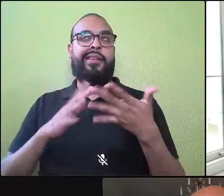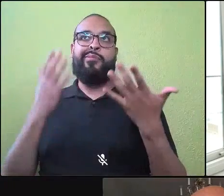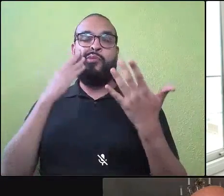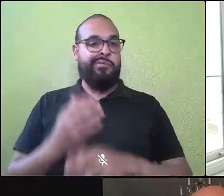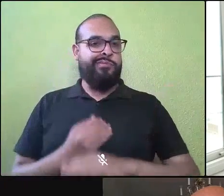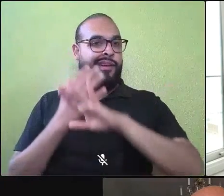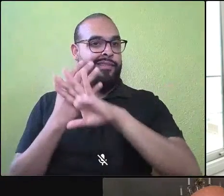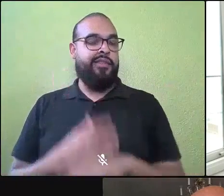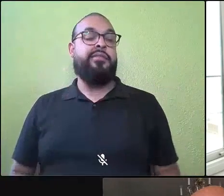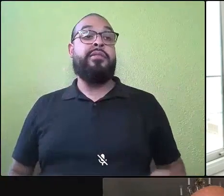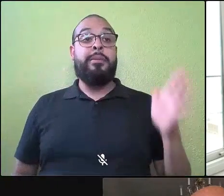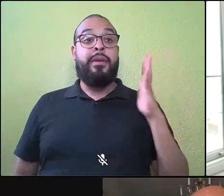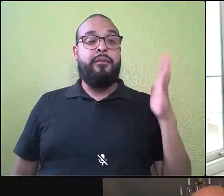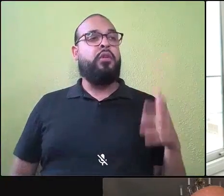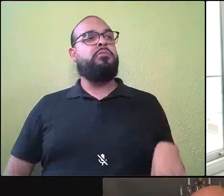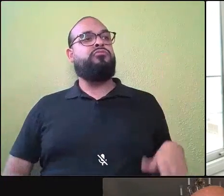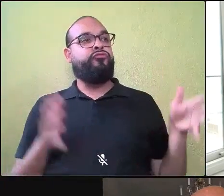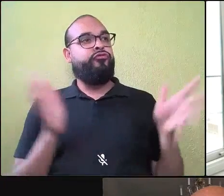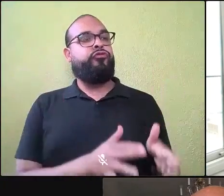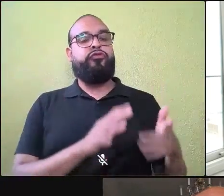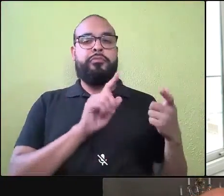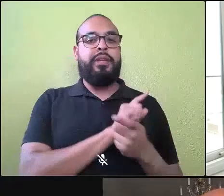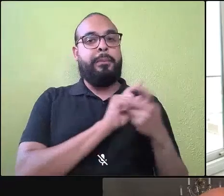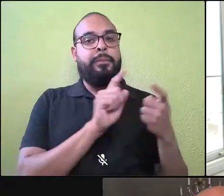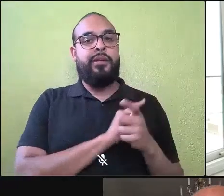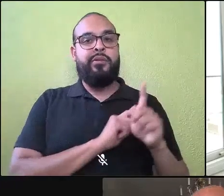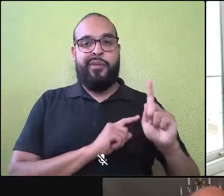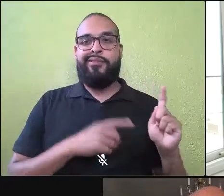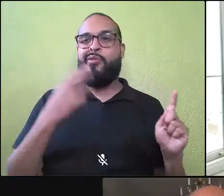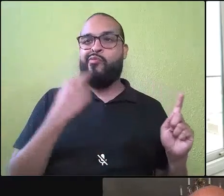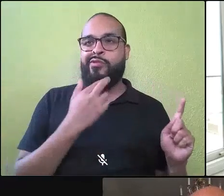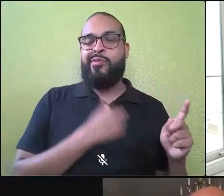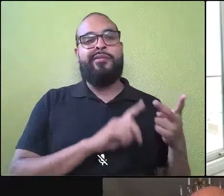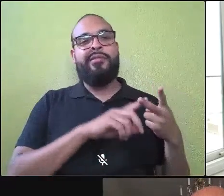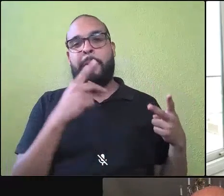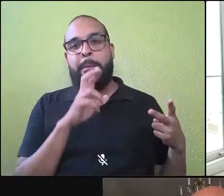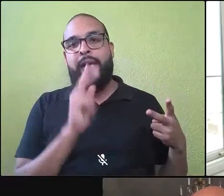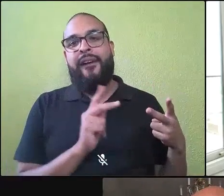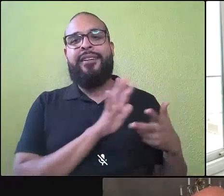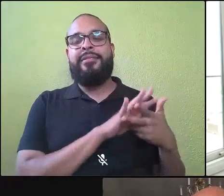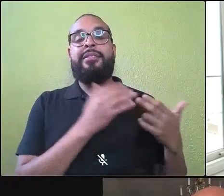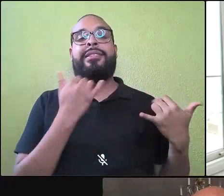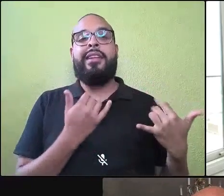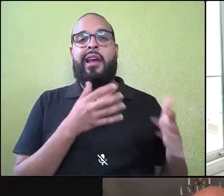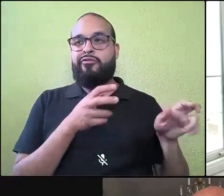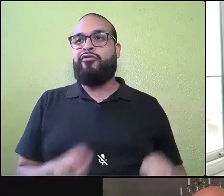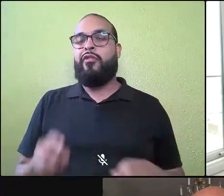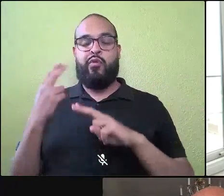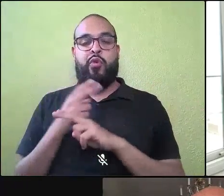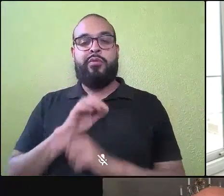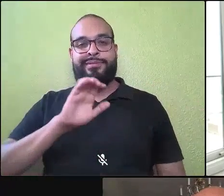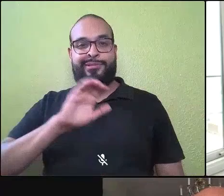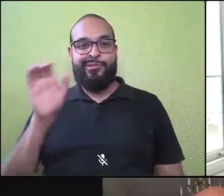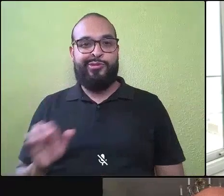or a park, thinking about the ways in which you use Zoom and use other like mediums to be able to create those spaces, because otherwise,